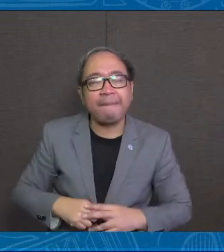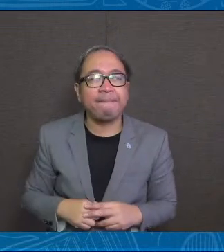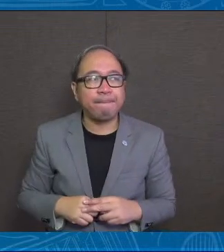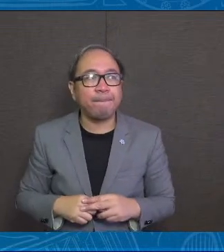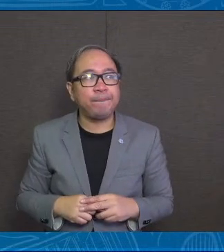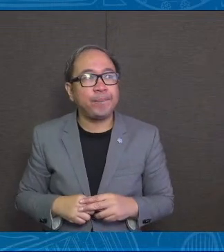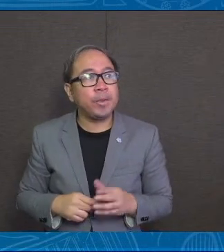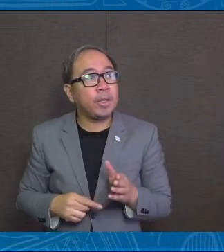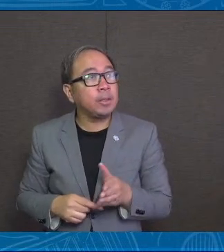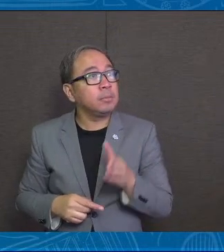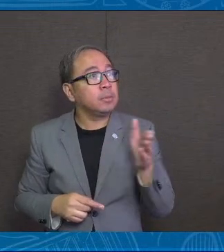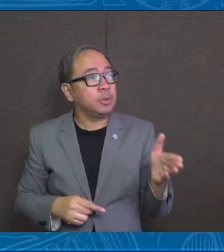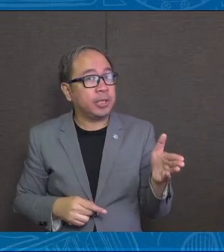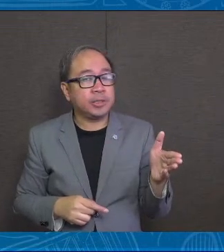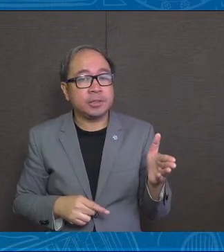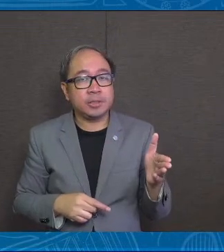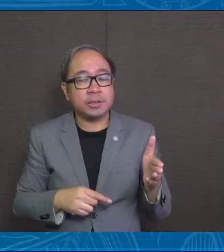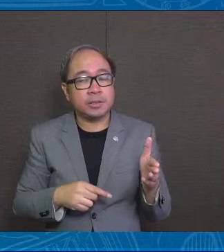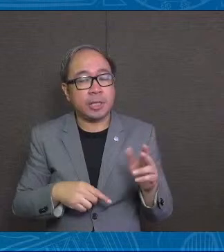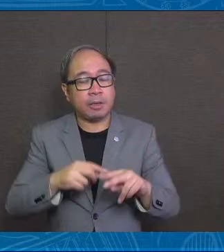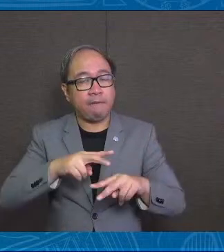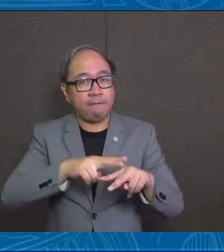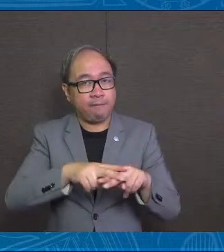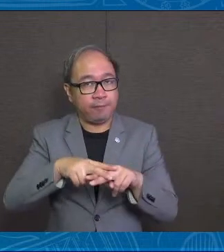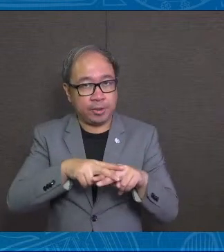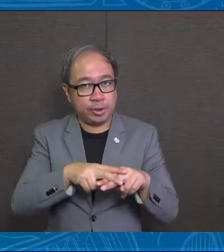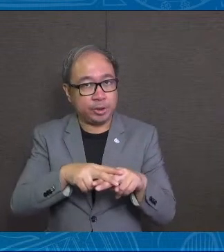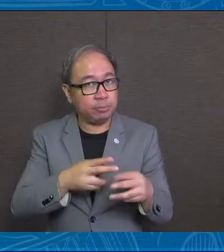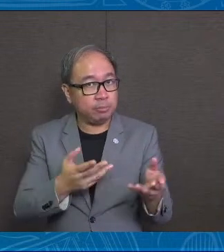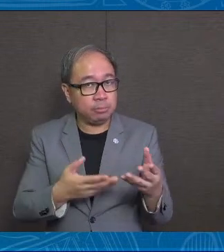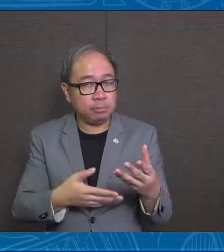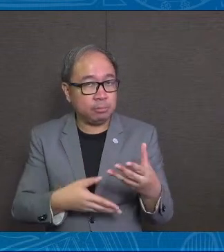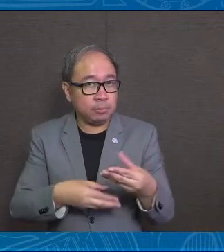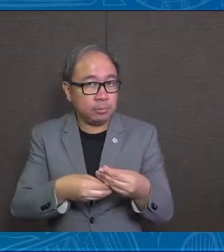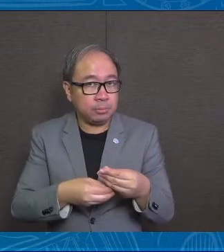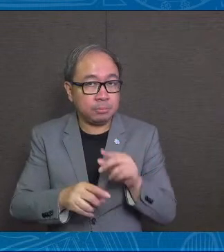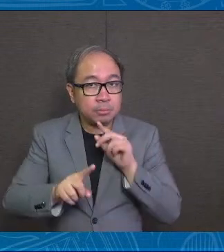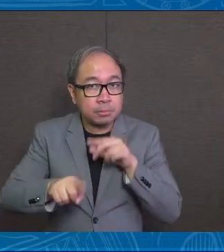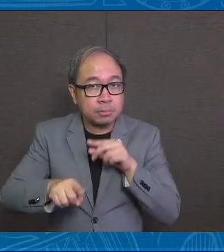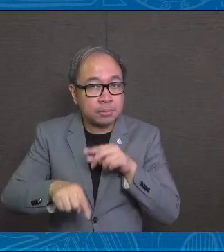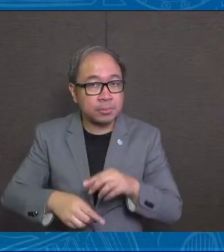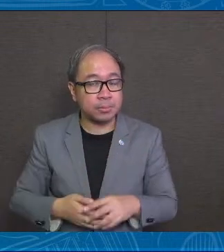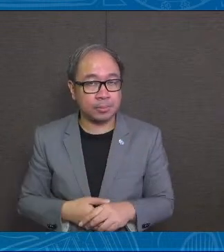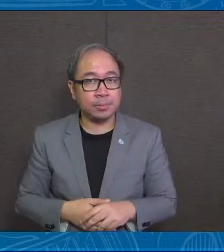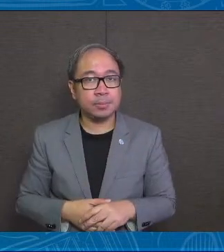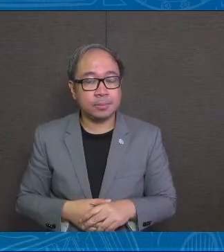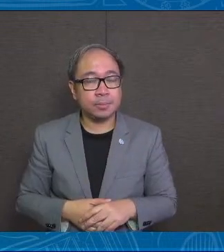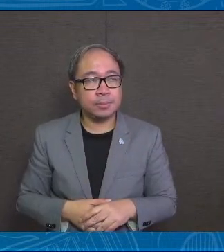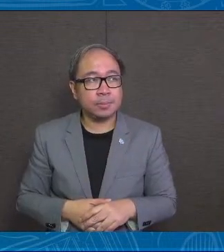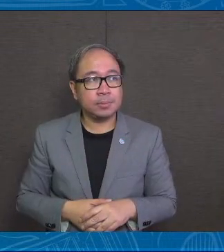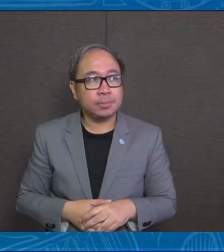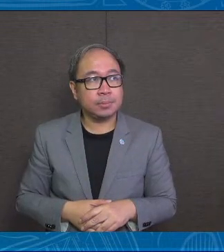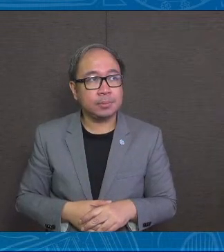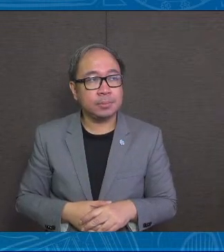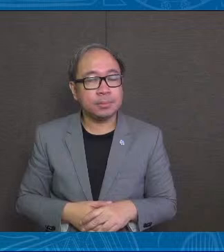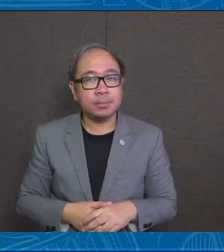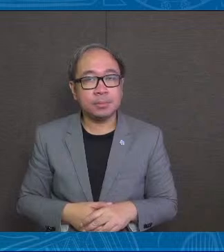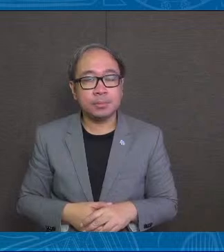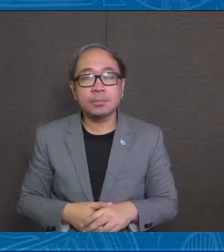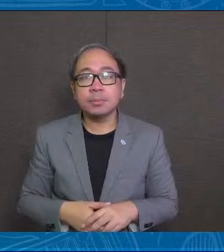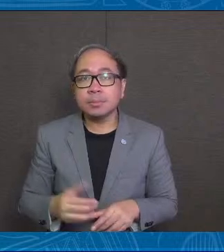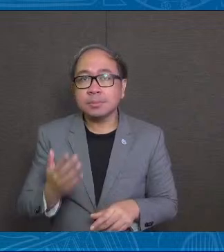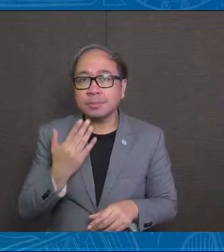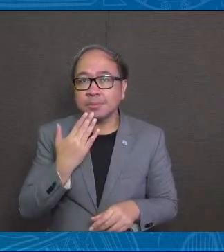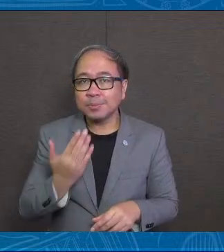our panelist from Fiji, if she has any, I think, to add to the discussions on those questions. Thanks, Miriam. Thank you,